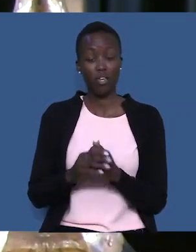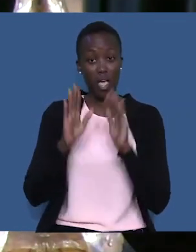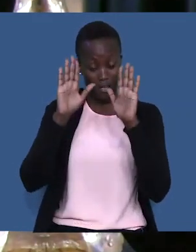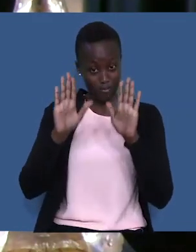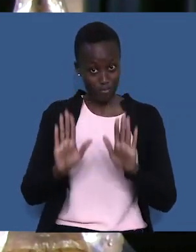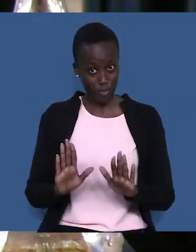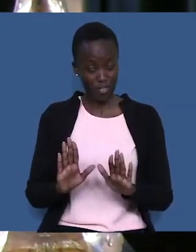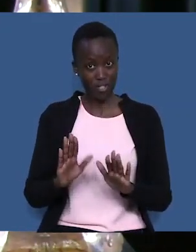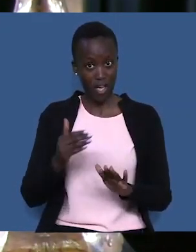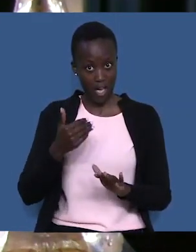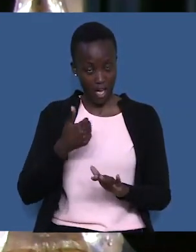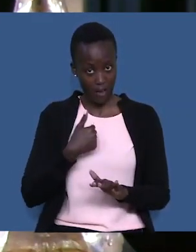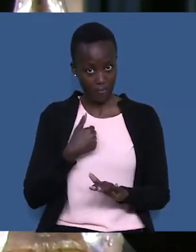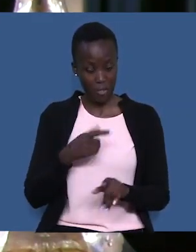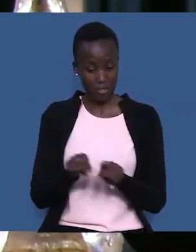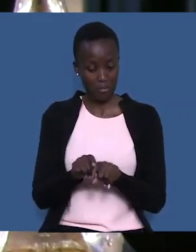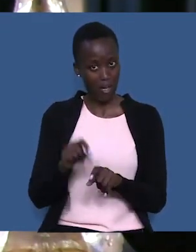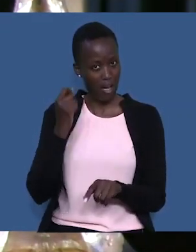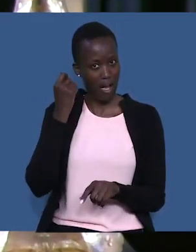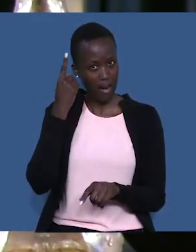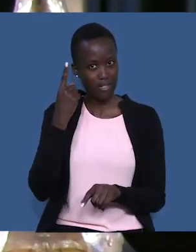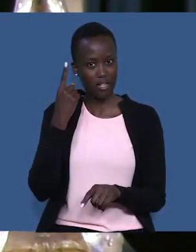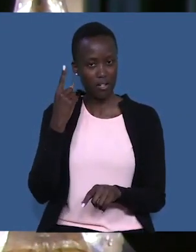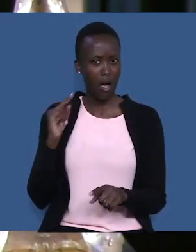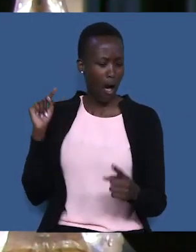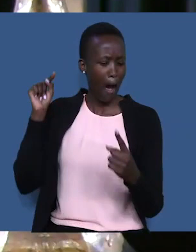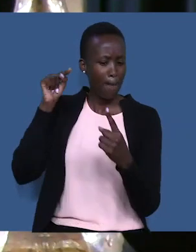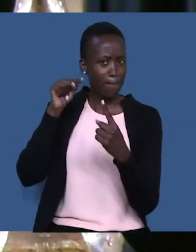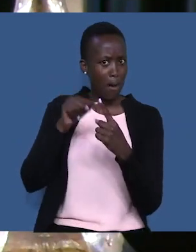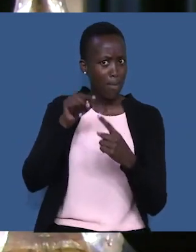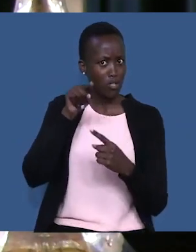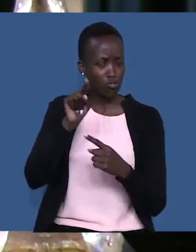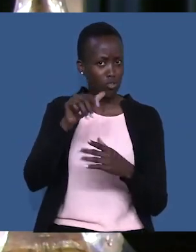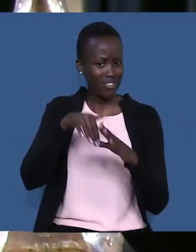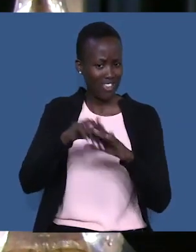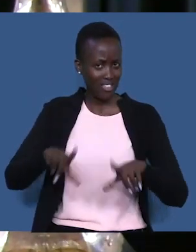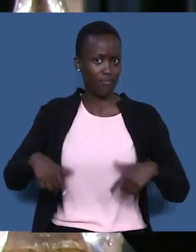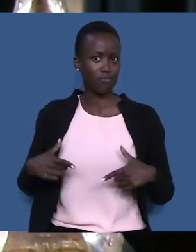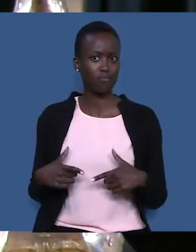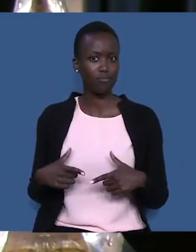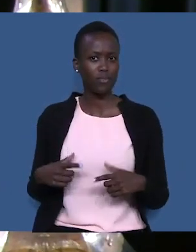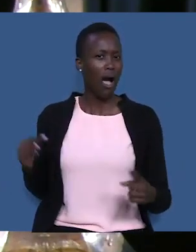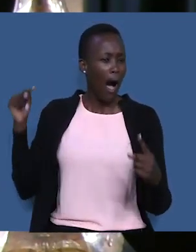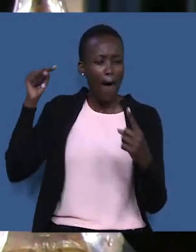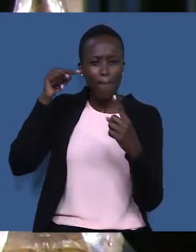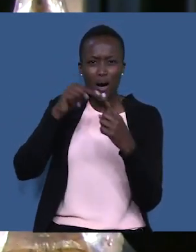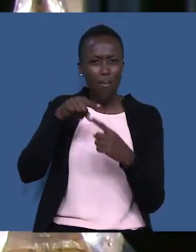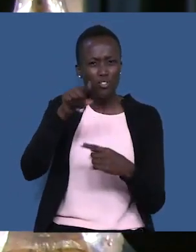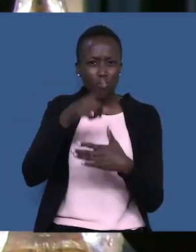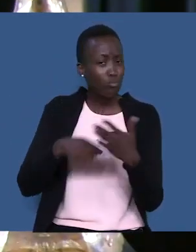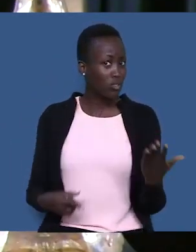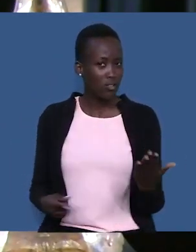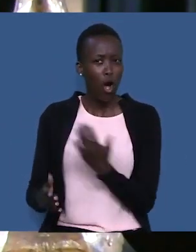you to understand your mission on this earth. What is your divine assignment? What has